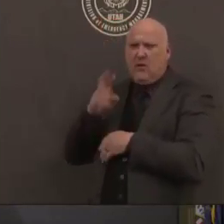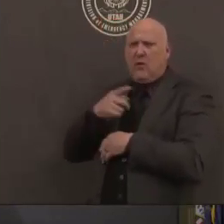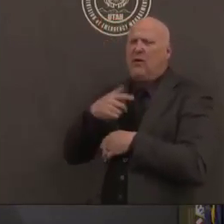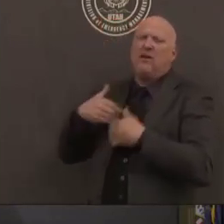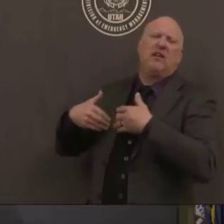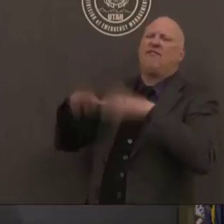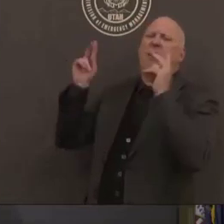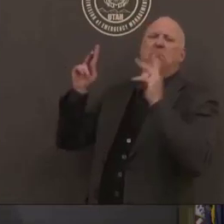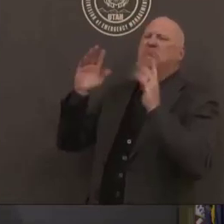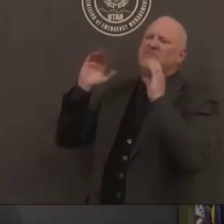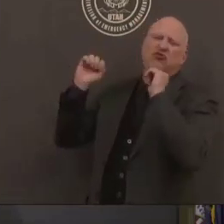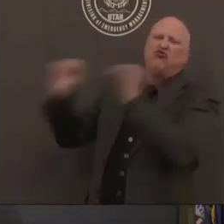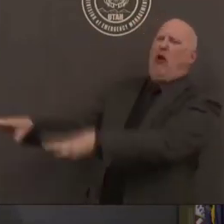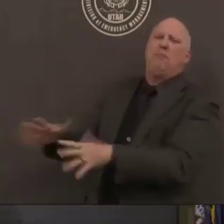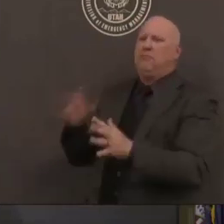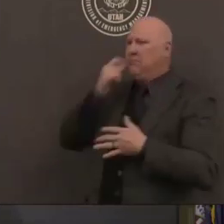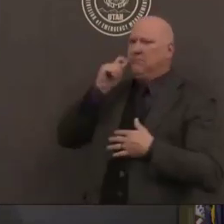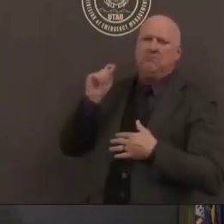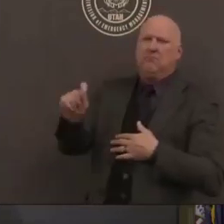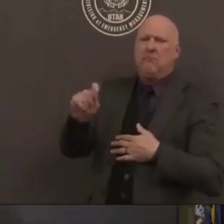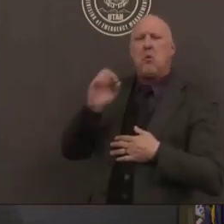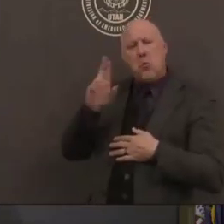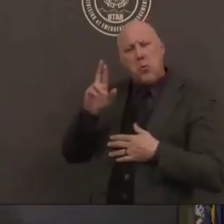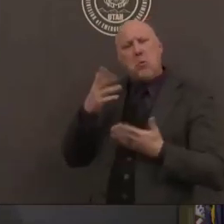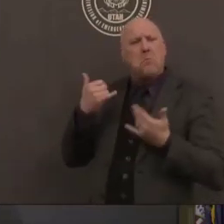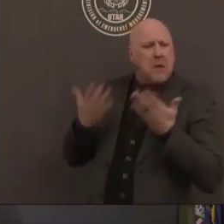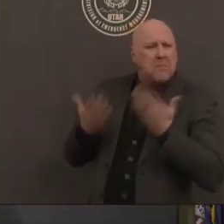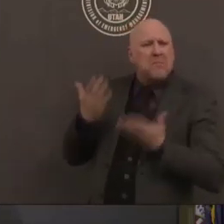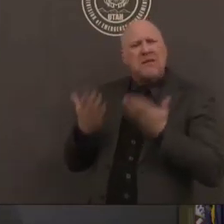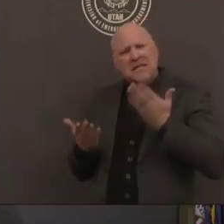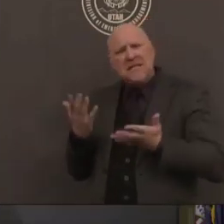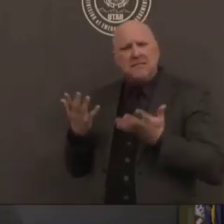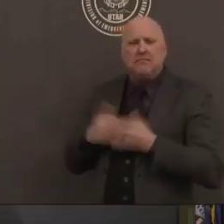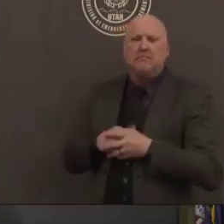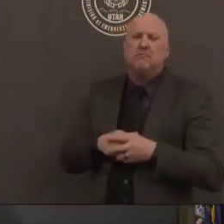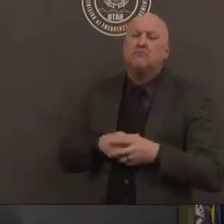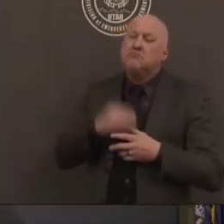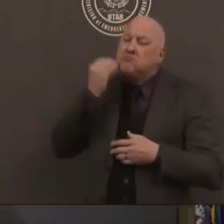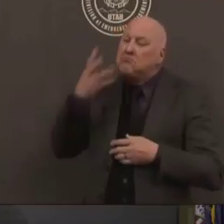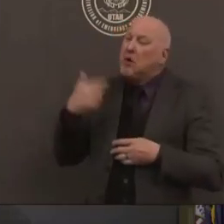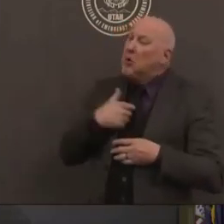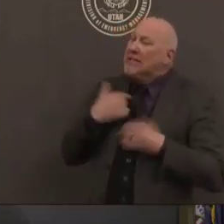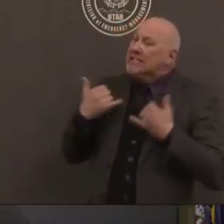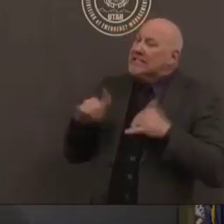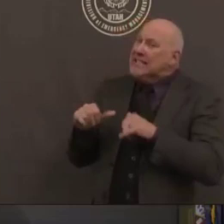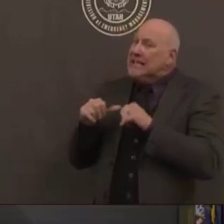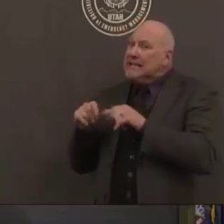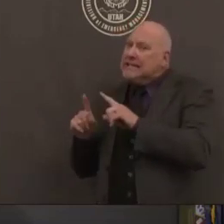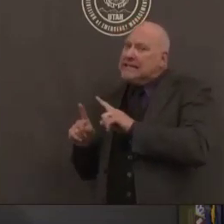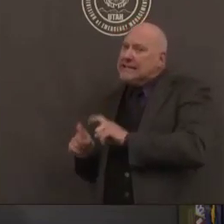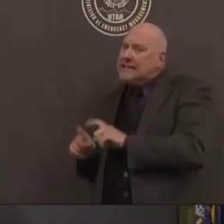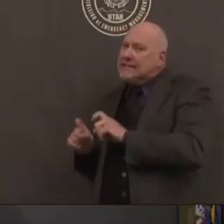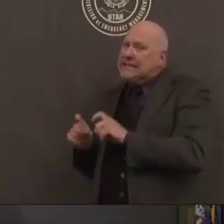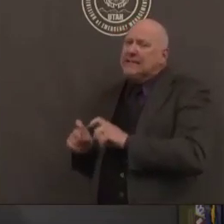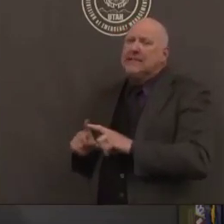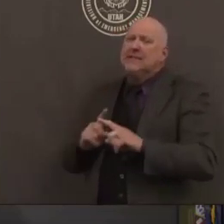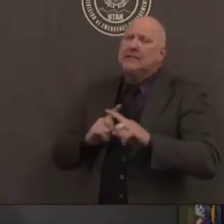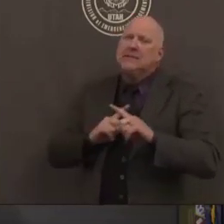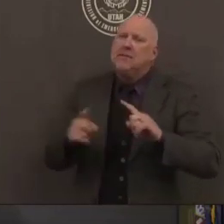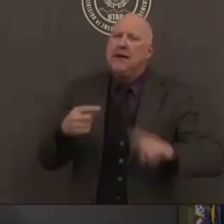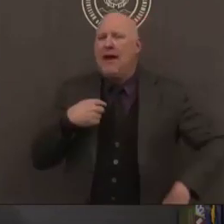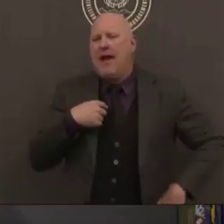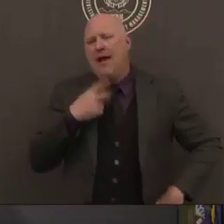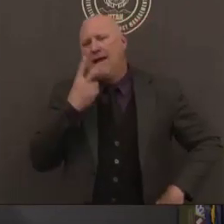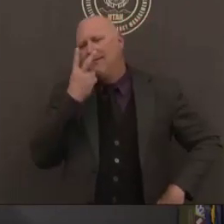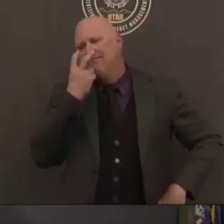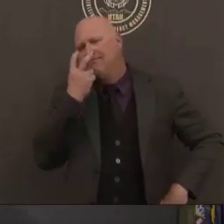Yeah, we currently don't plan to use any more alerts related to coronavirus specifically at